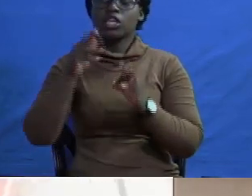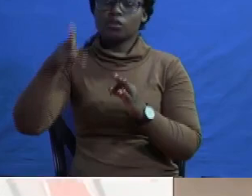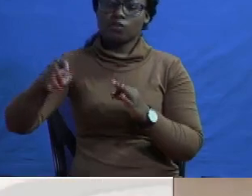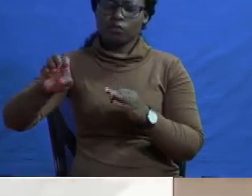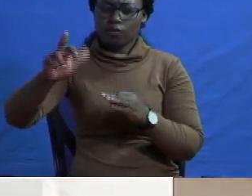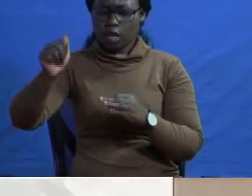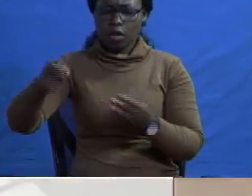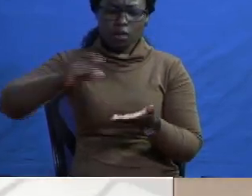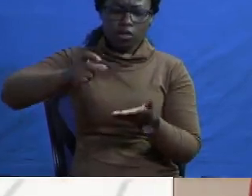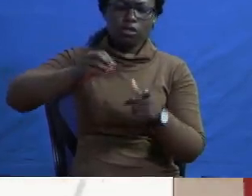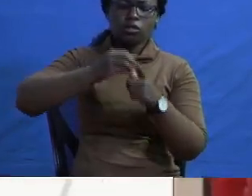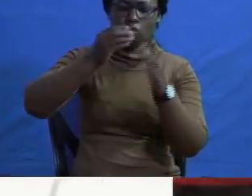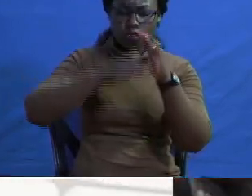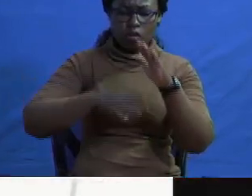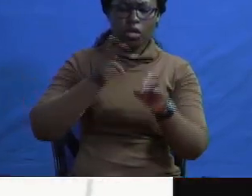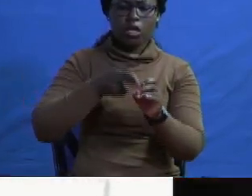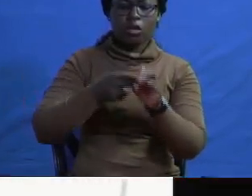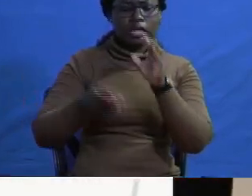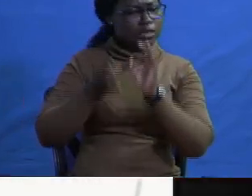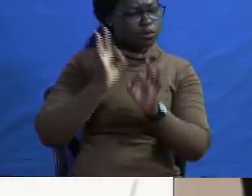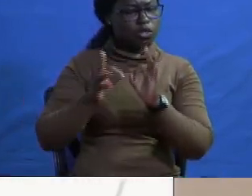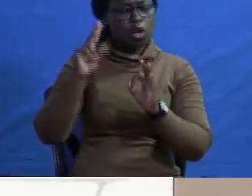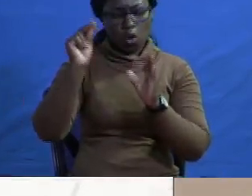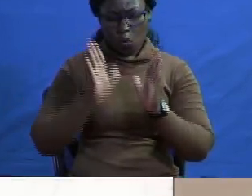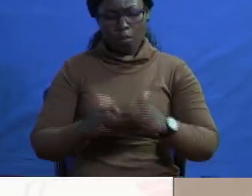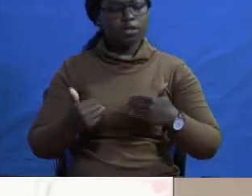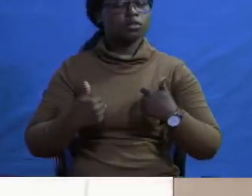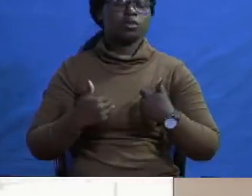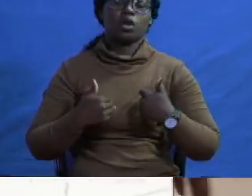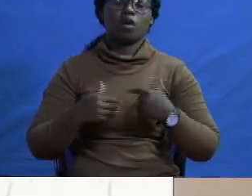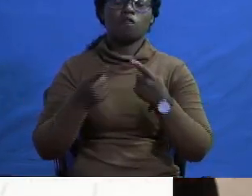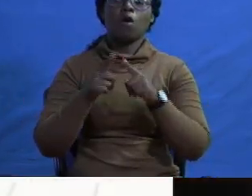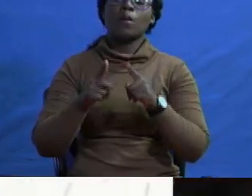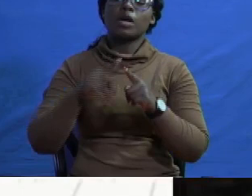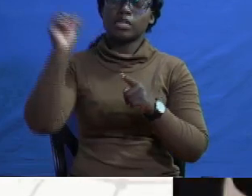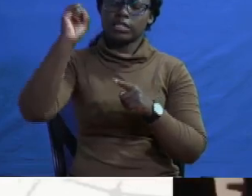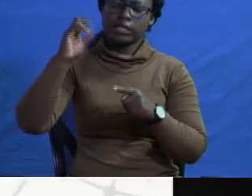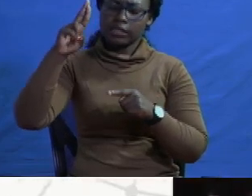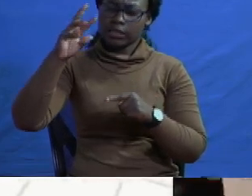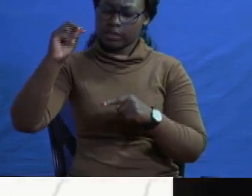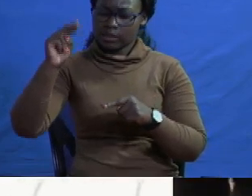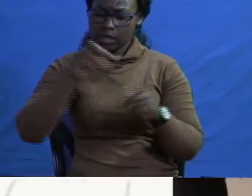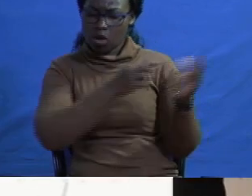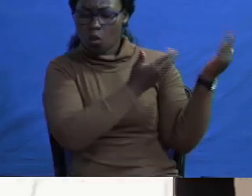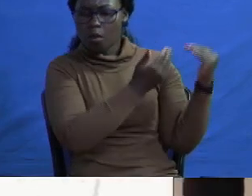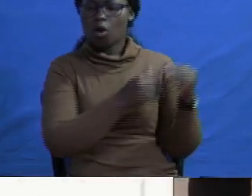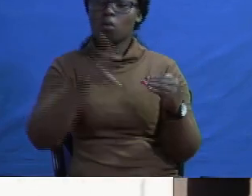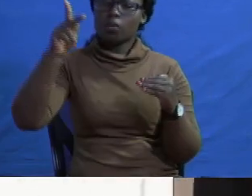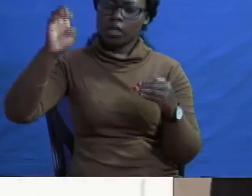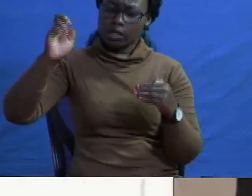or lower fuel prices is a judgment no one is making. Sironga can only hope that EPRA will heed his